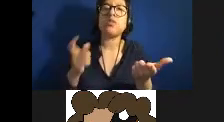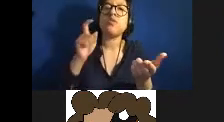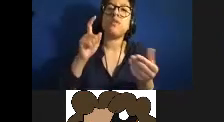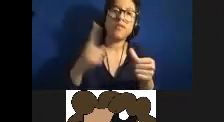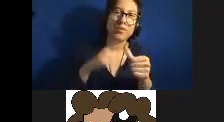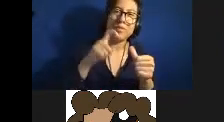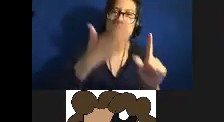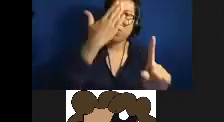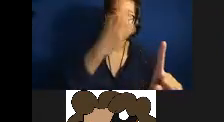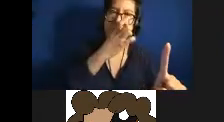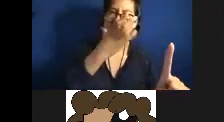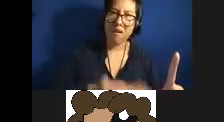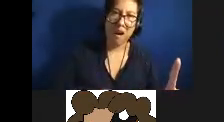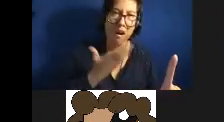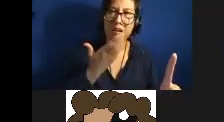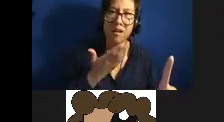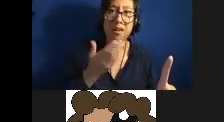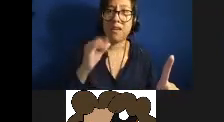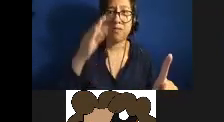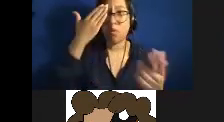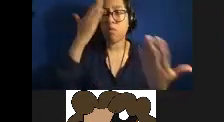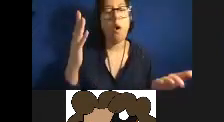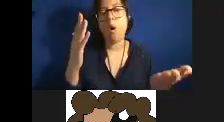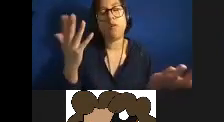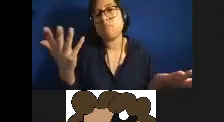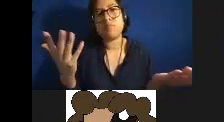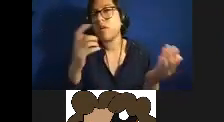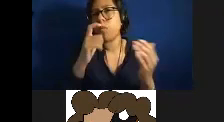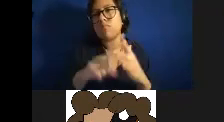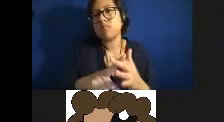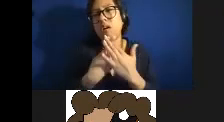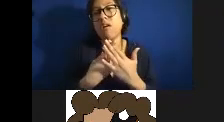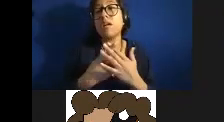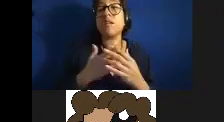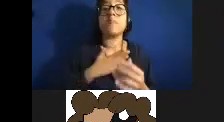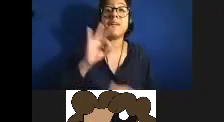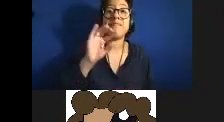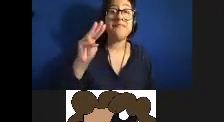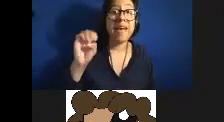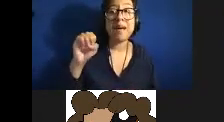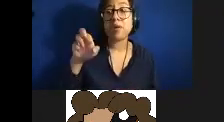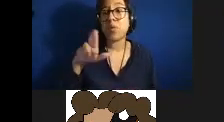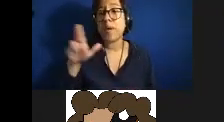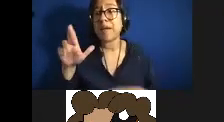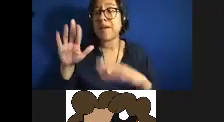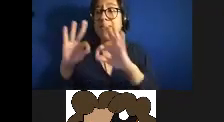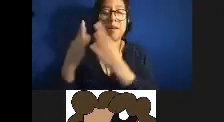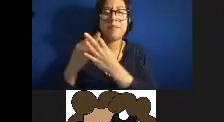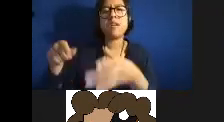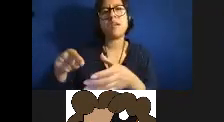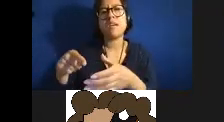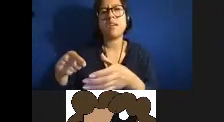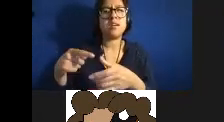folks. And also too, I think for my queer and trans fam and for my femme fam, they don't have time to wait and they don't have time